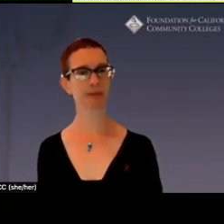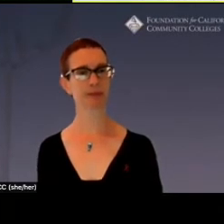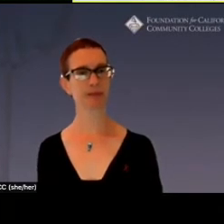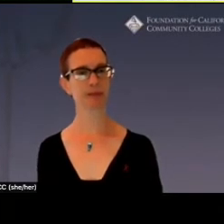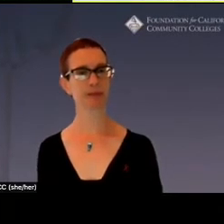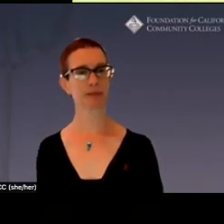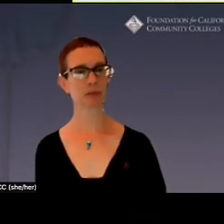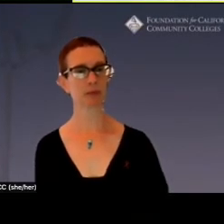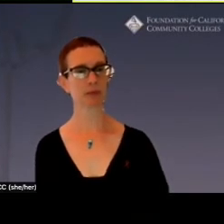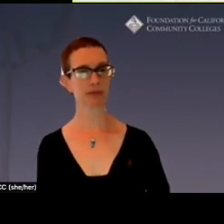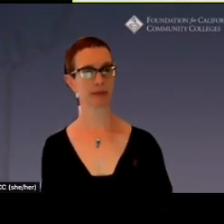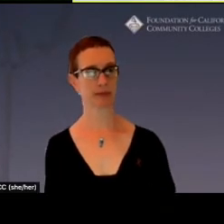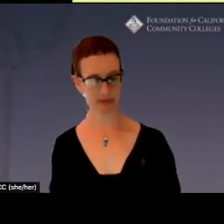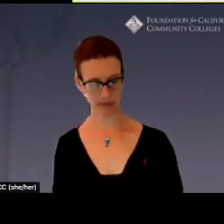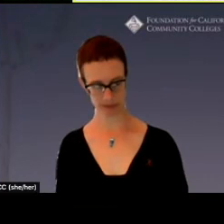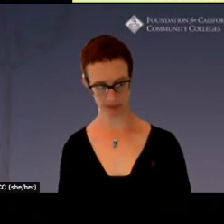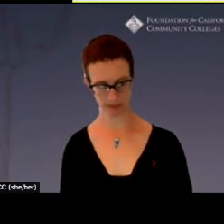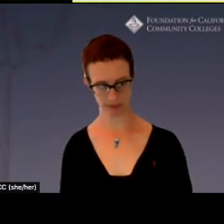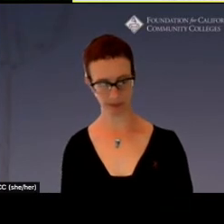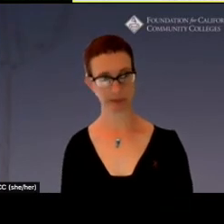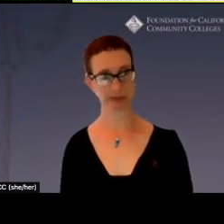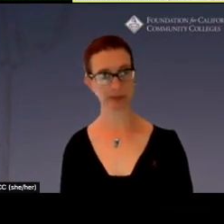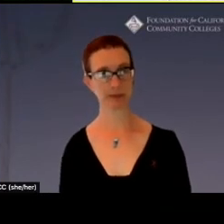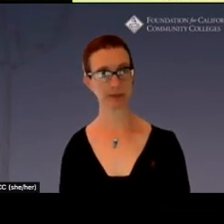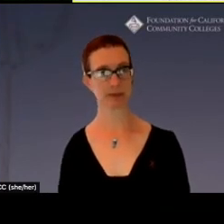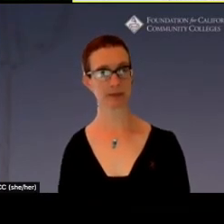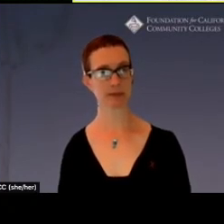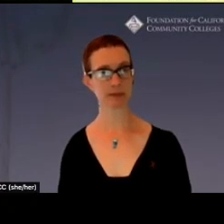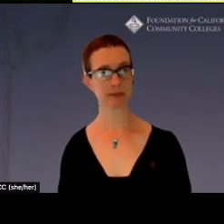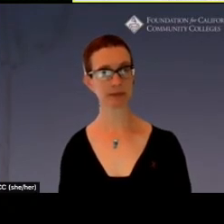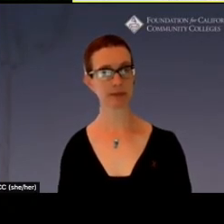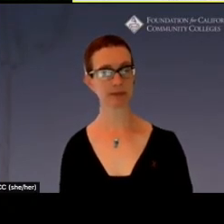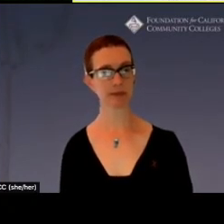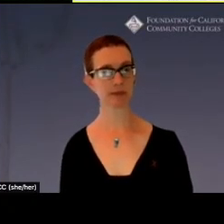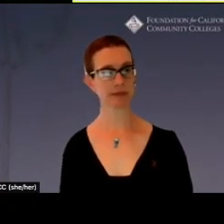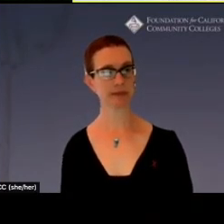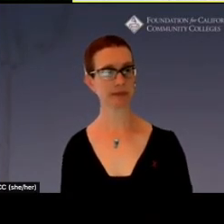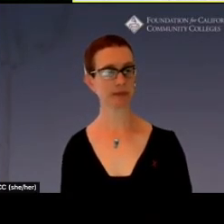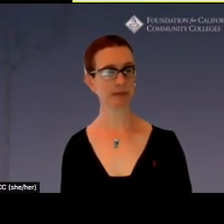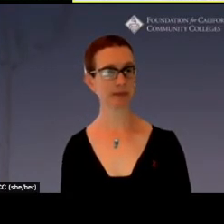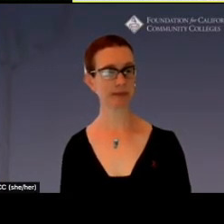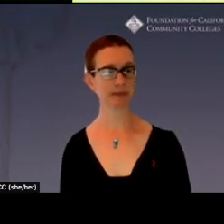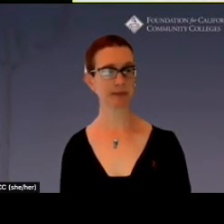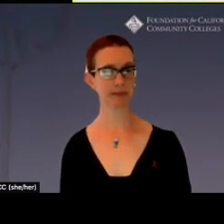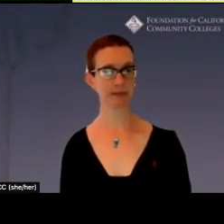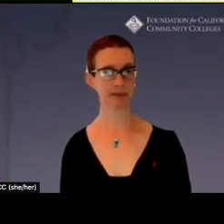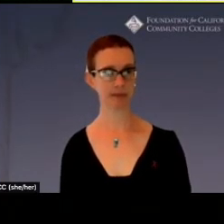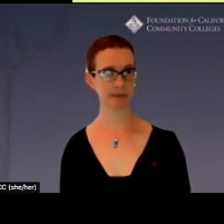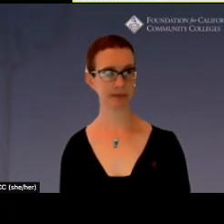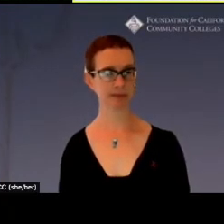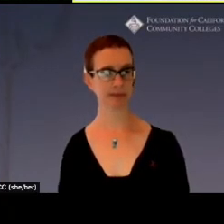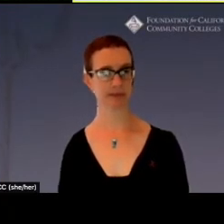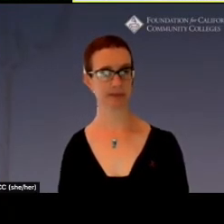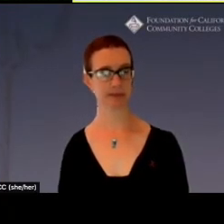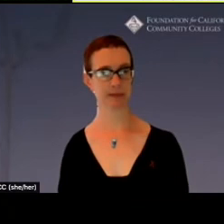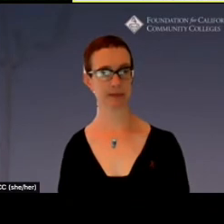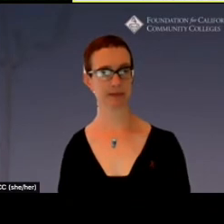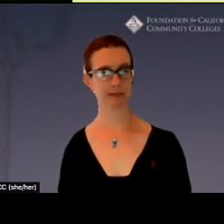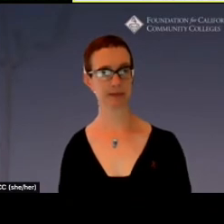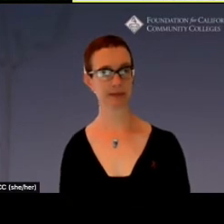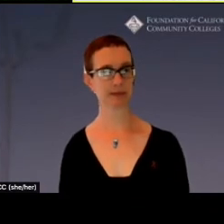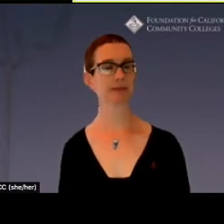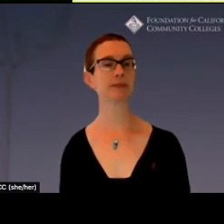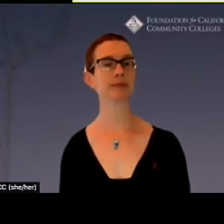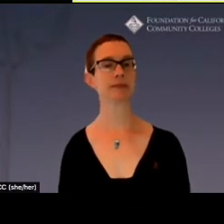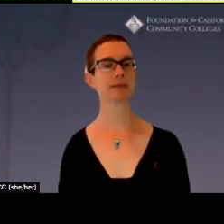are in place? What I can say is the 4 workforce areas are the ones, the pathway areas that you have to